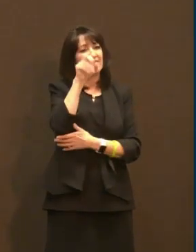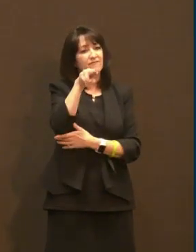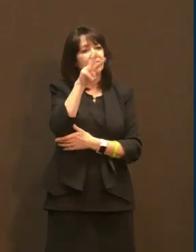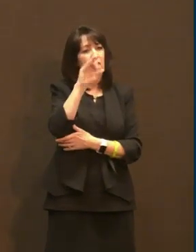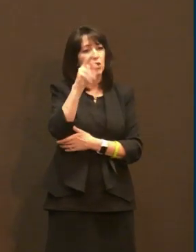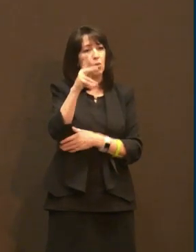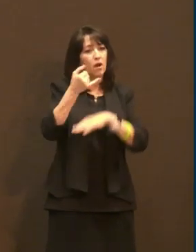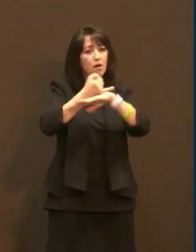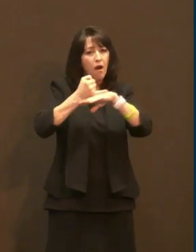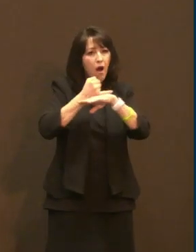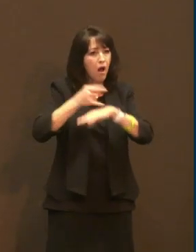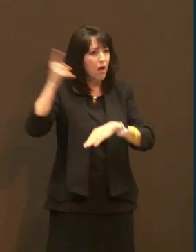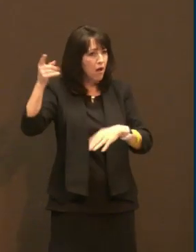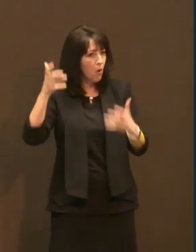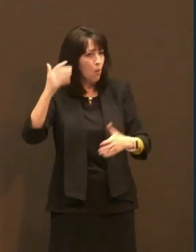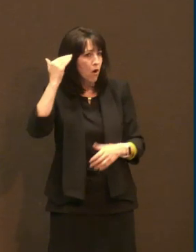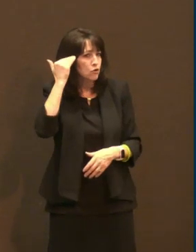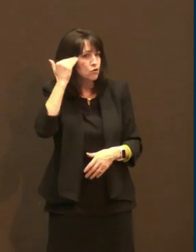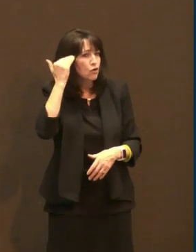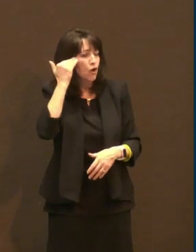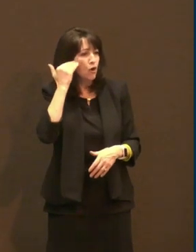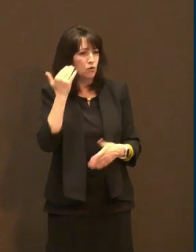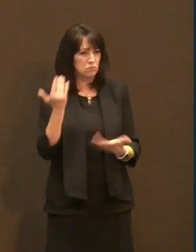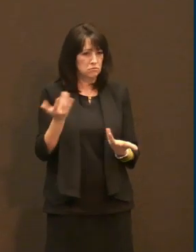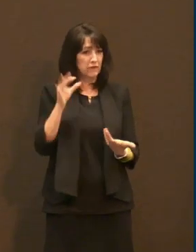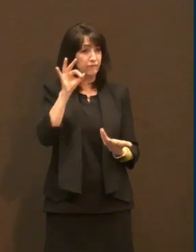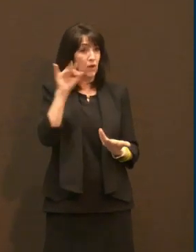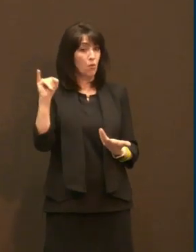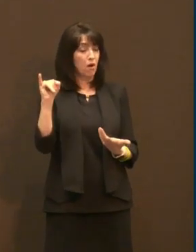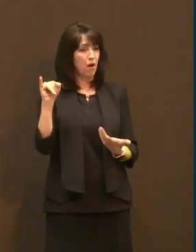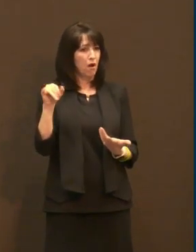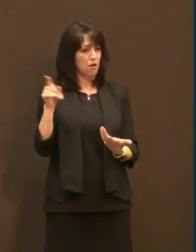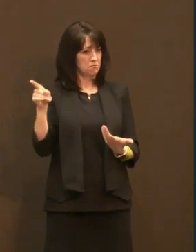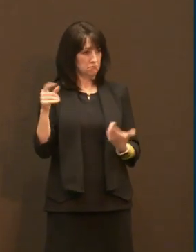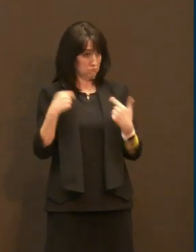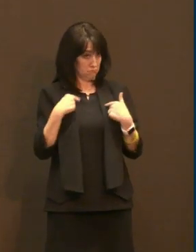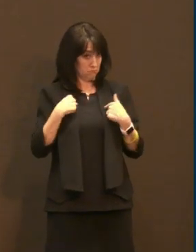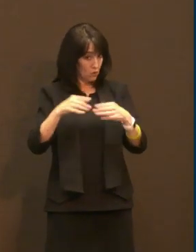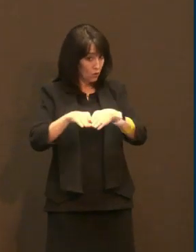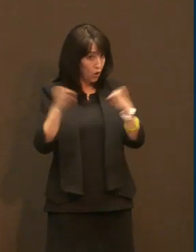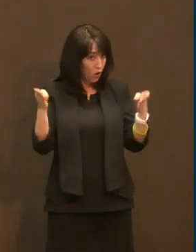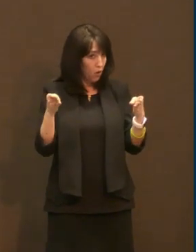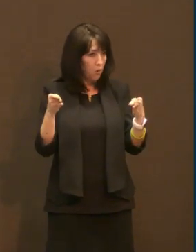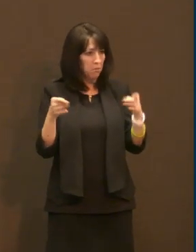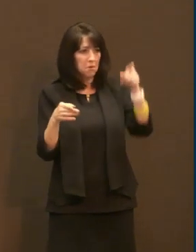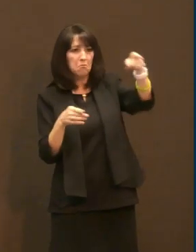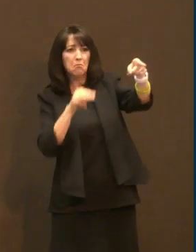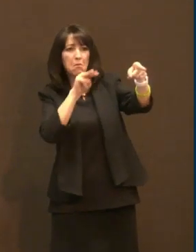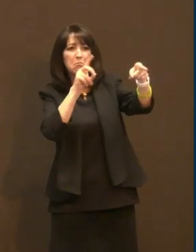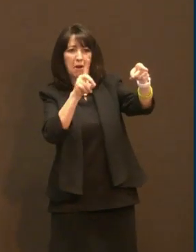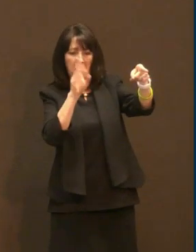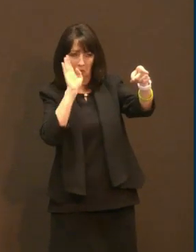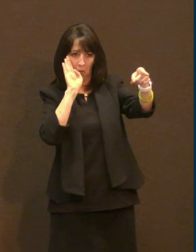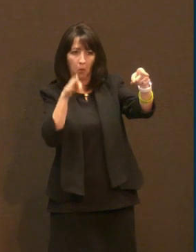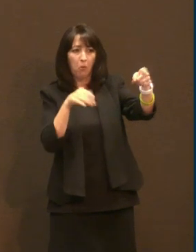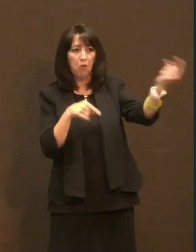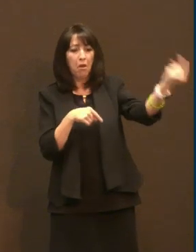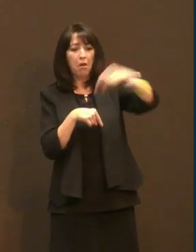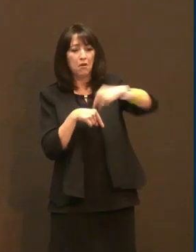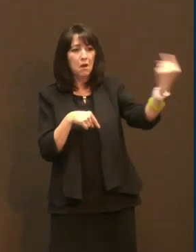wondering, how am I going to keep people who are going on the beach in Maryland from coming over the state line to his beach